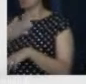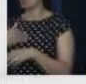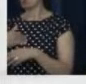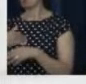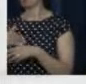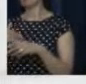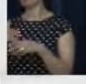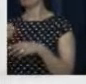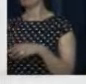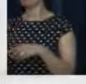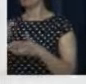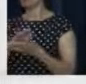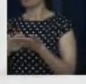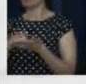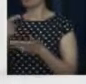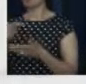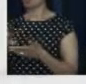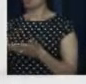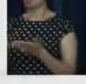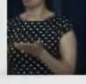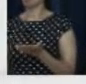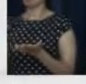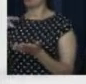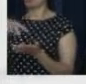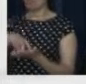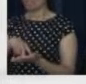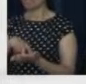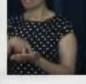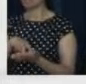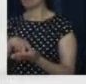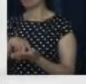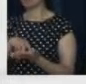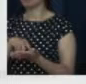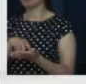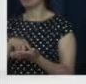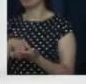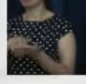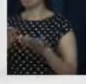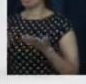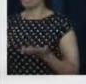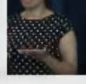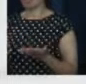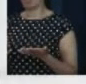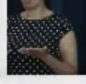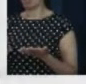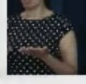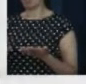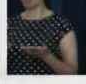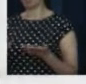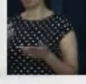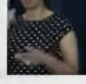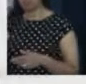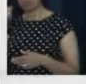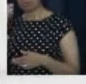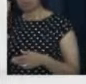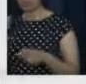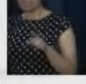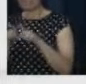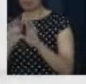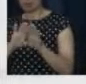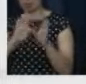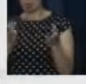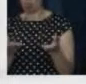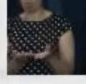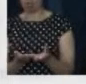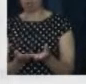and was raised again. So from now on, we regard no one from a worldly point of view. Though